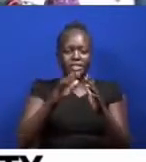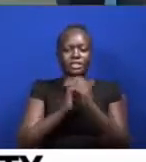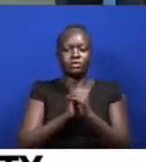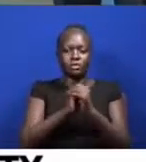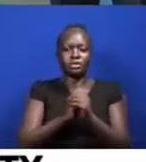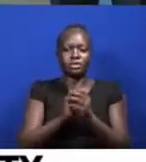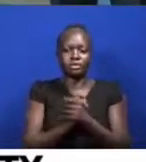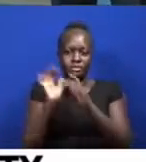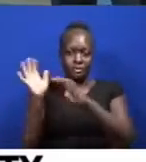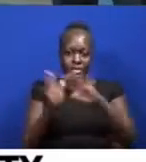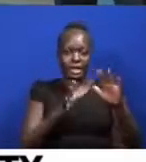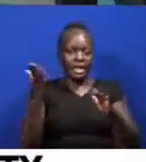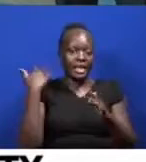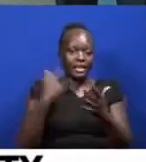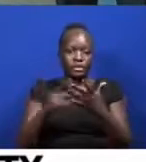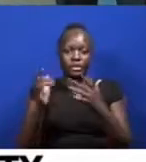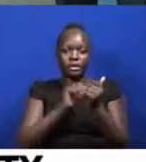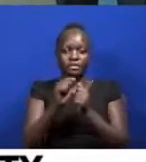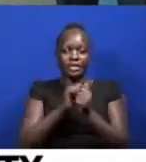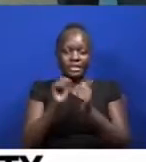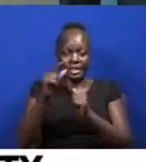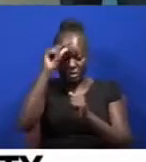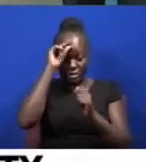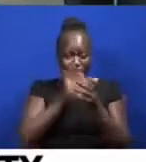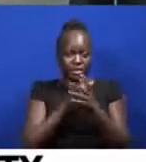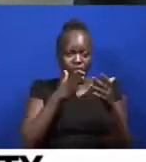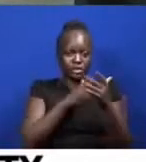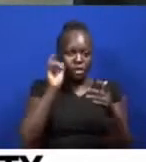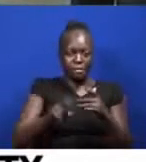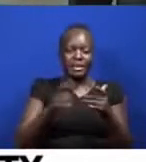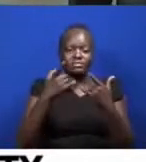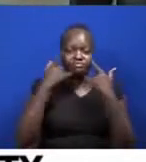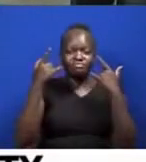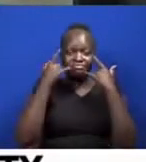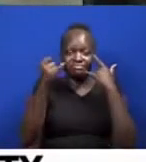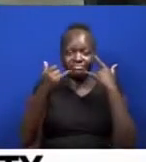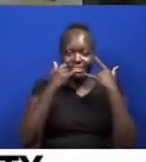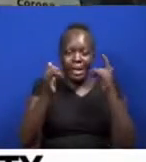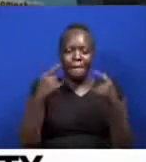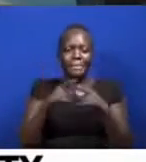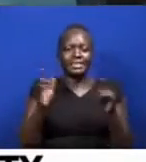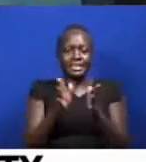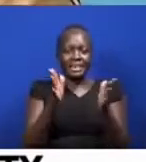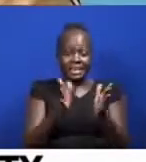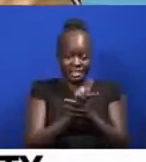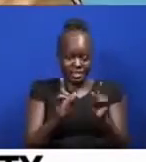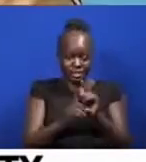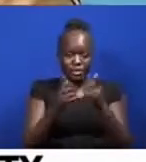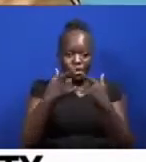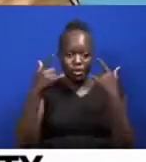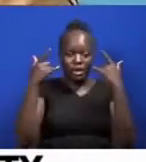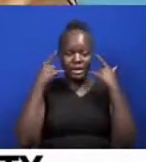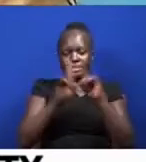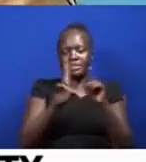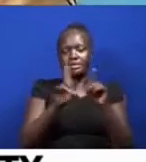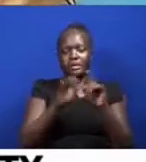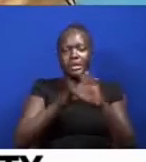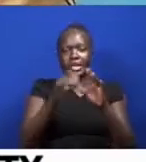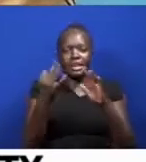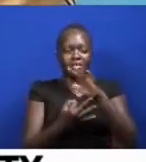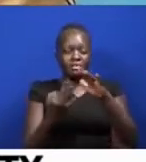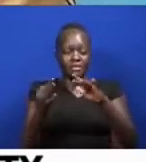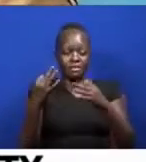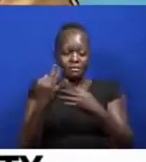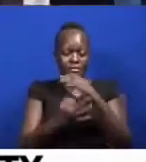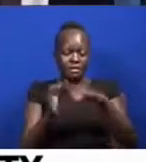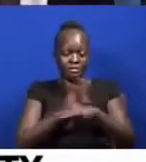worship. Last week on Friday, the government lifted the mandatory wearing of masks but encouraged the wearing of masks during indoor functions to curb the